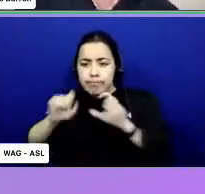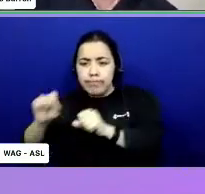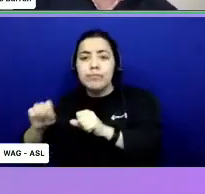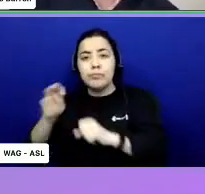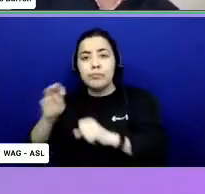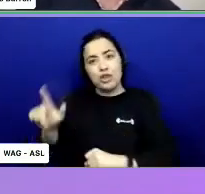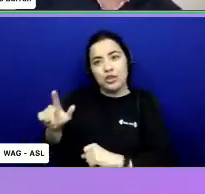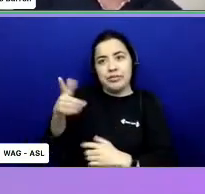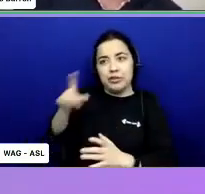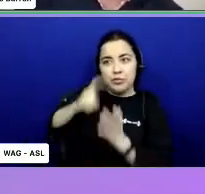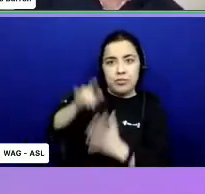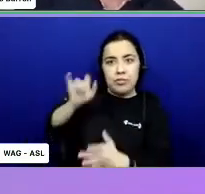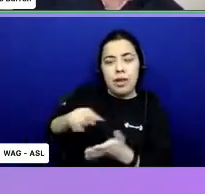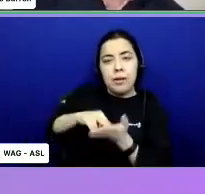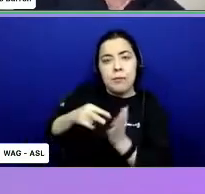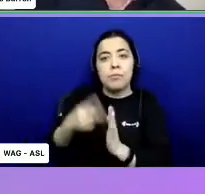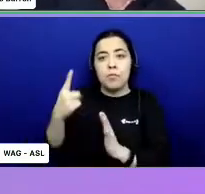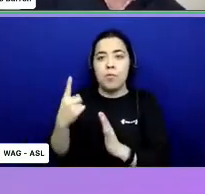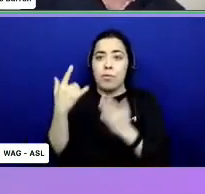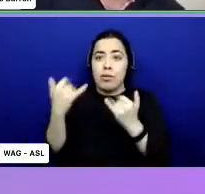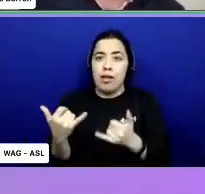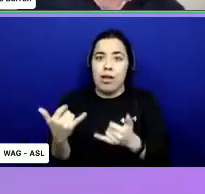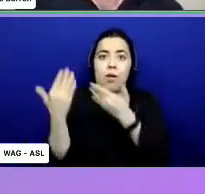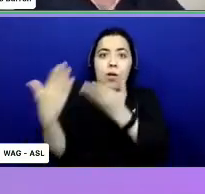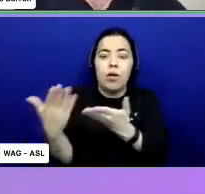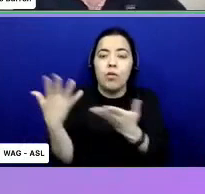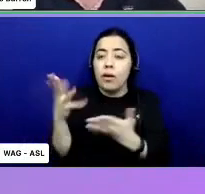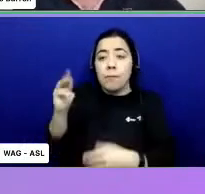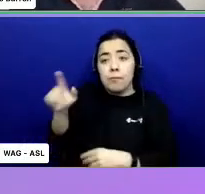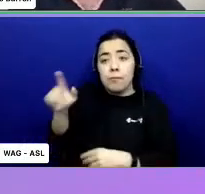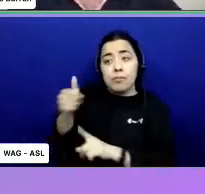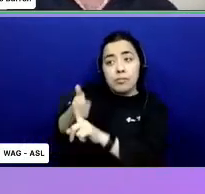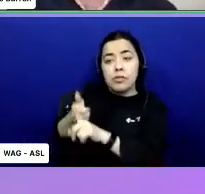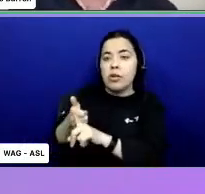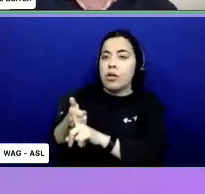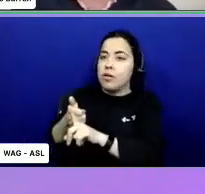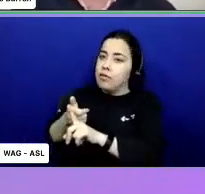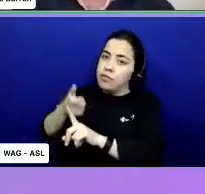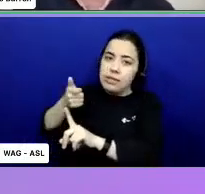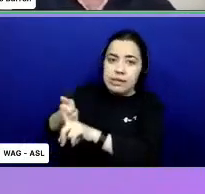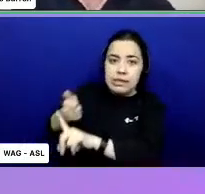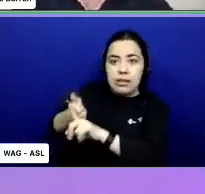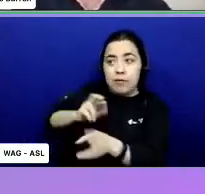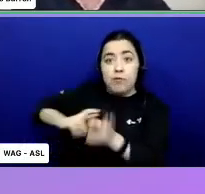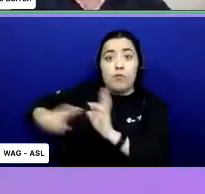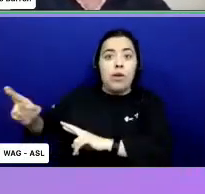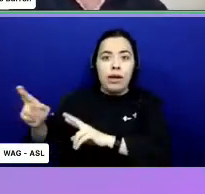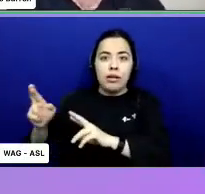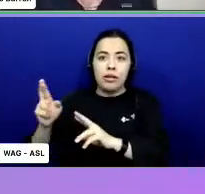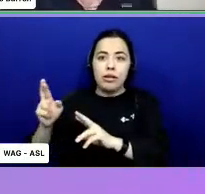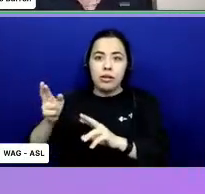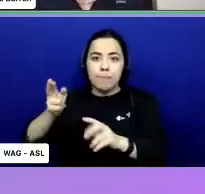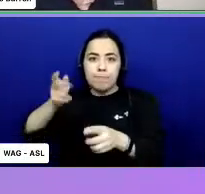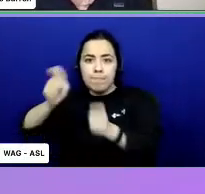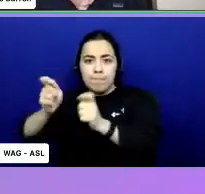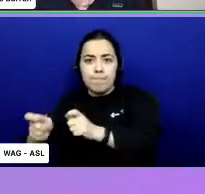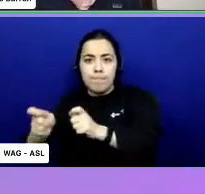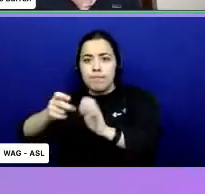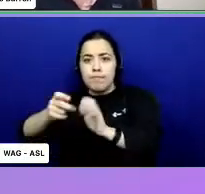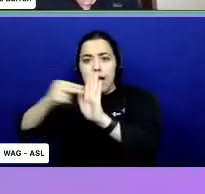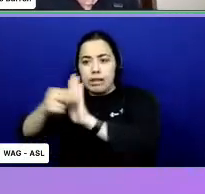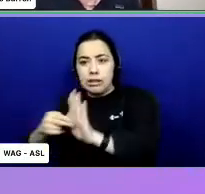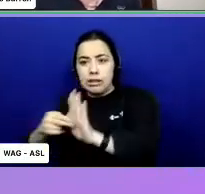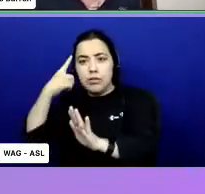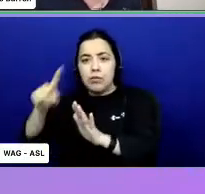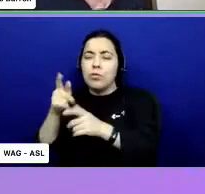one of the features that is available now is machine learning automated annotations for components. And you can select from a set of